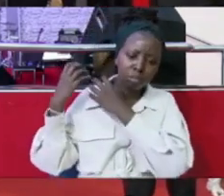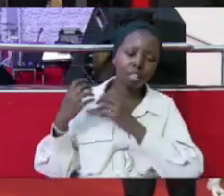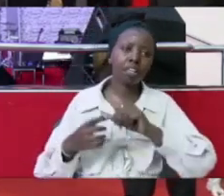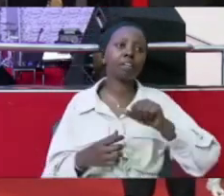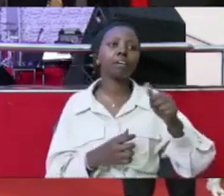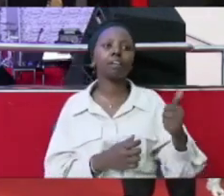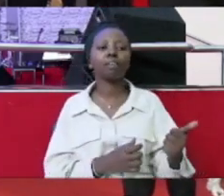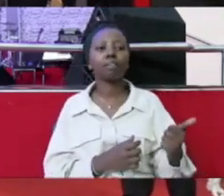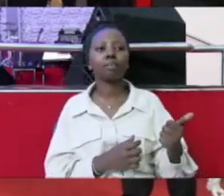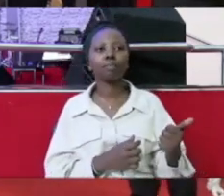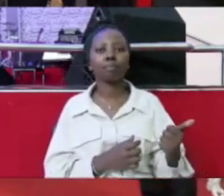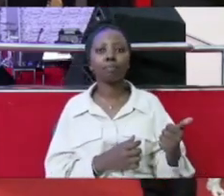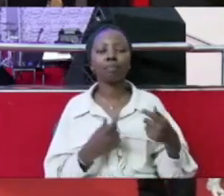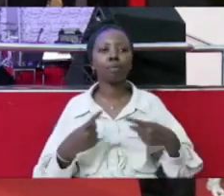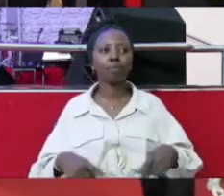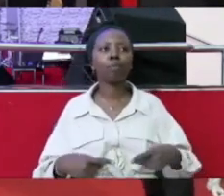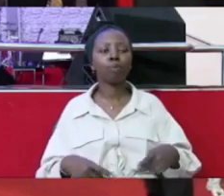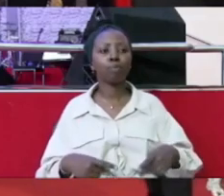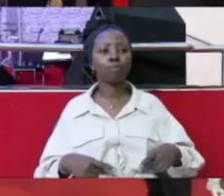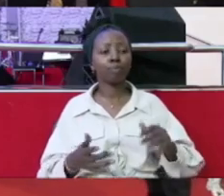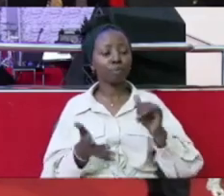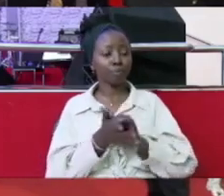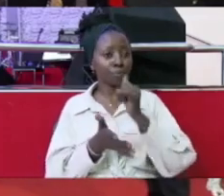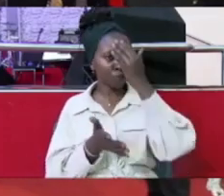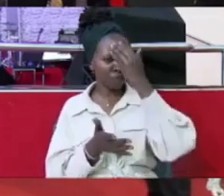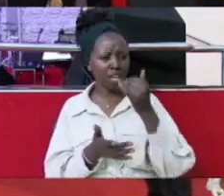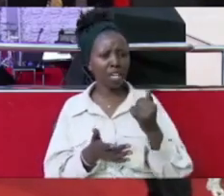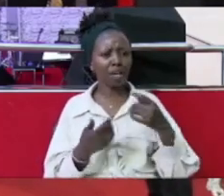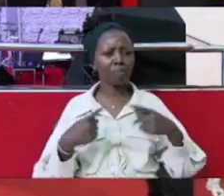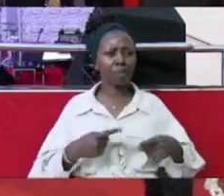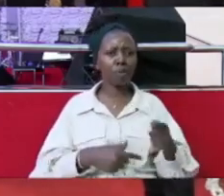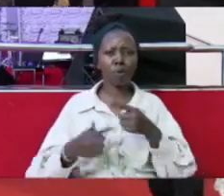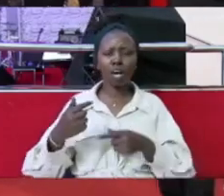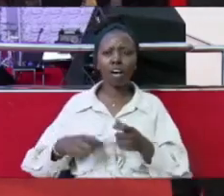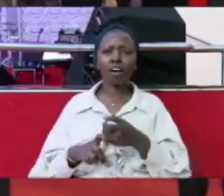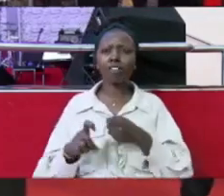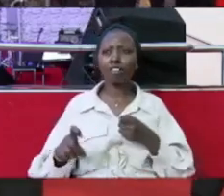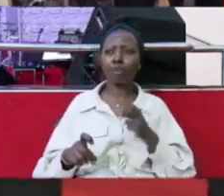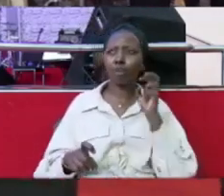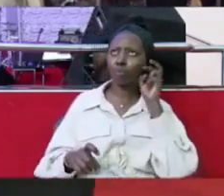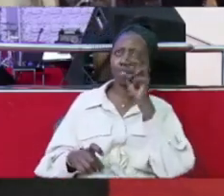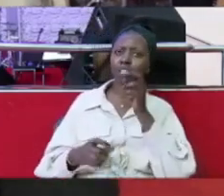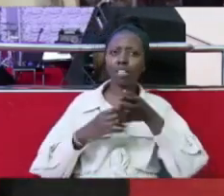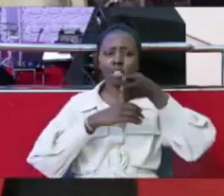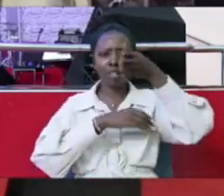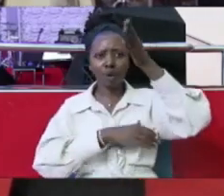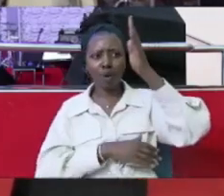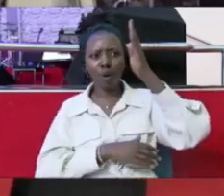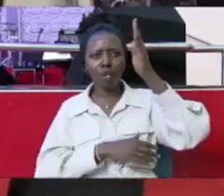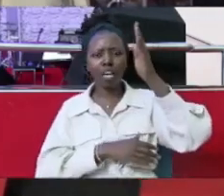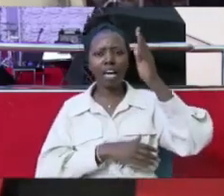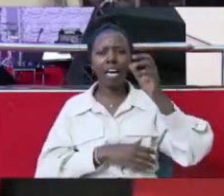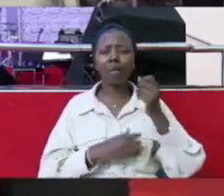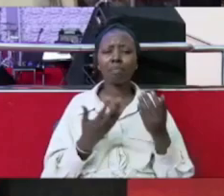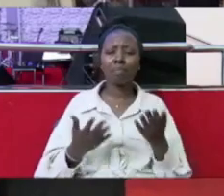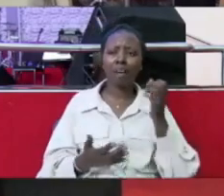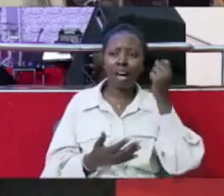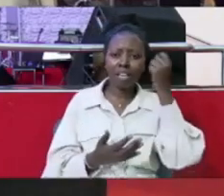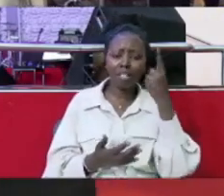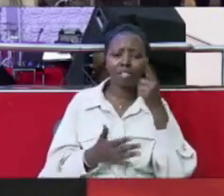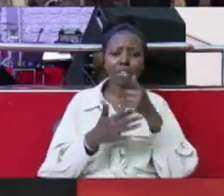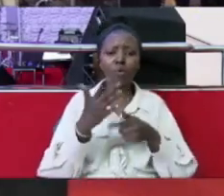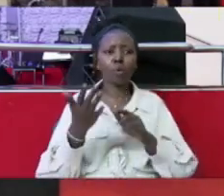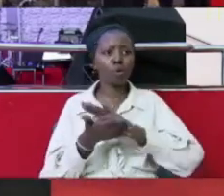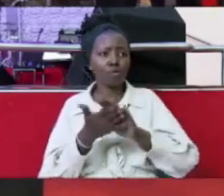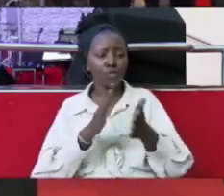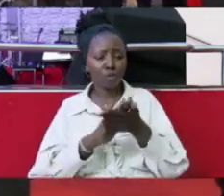kutokana na kubeba mizigo ya wengine. And that's why when people come from encounter and they get revelation what forgiveness means, na ndio maana watu wakitoka hii sehemu ya